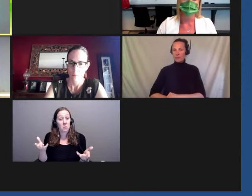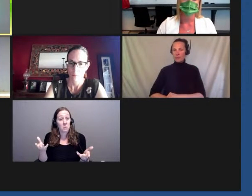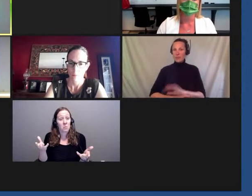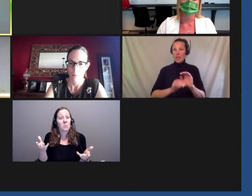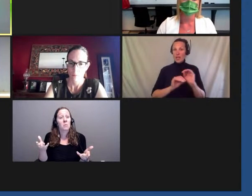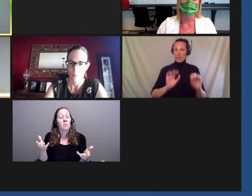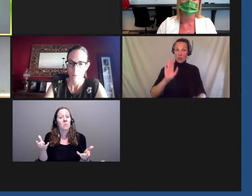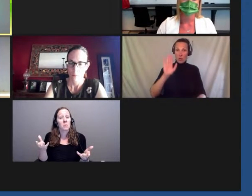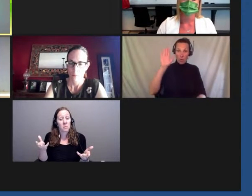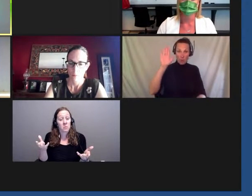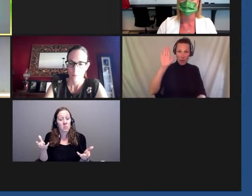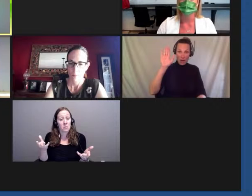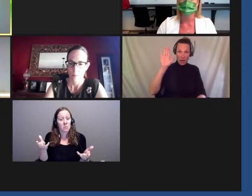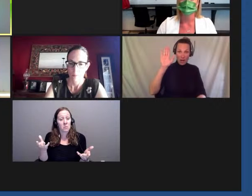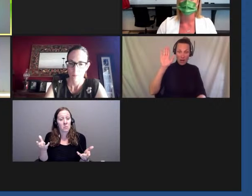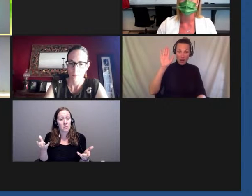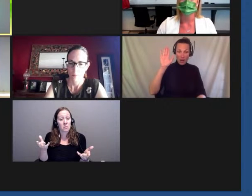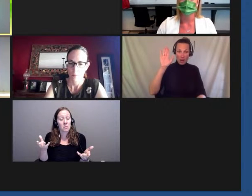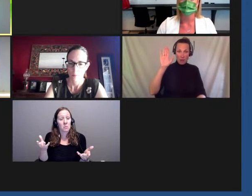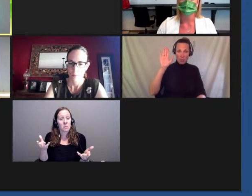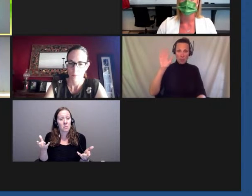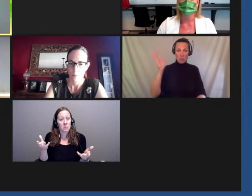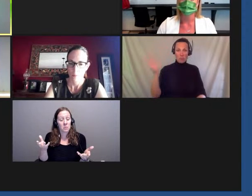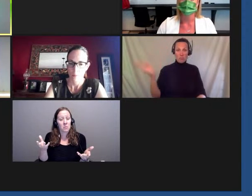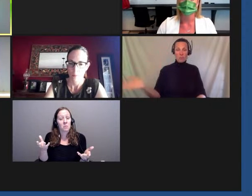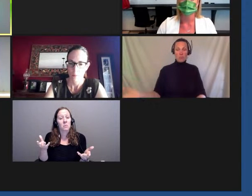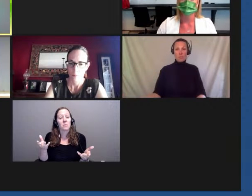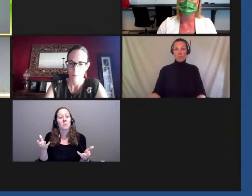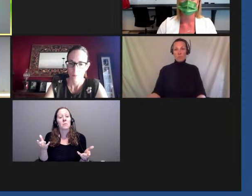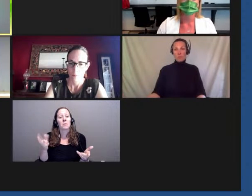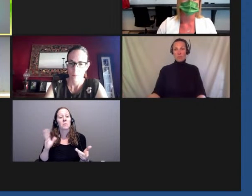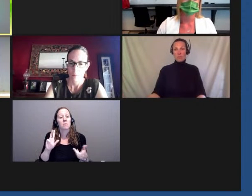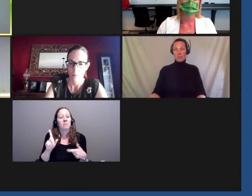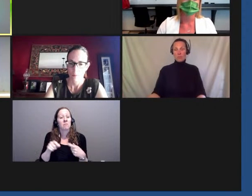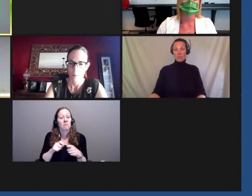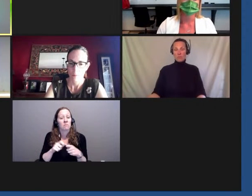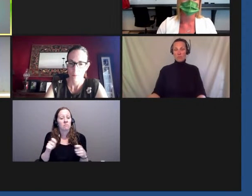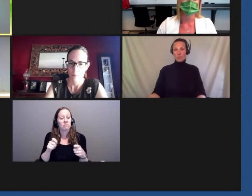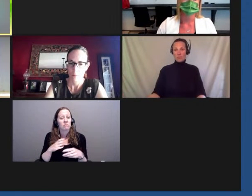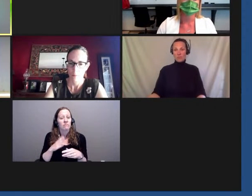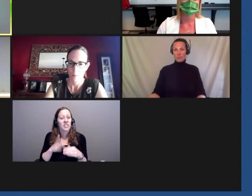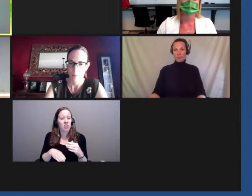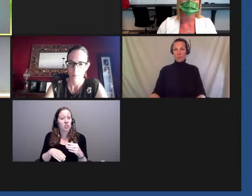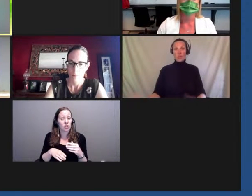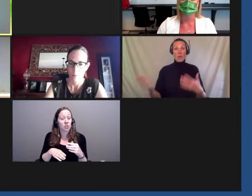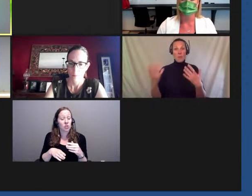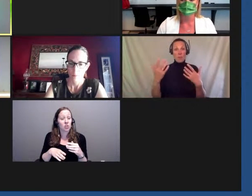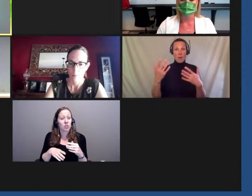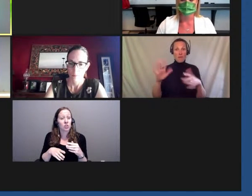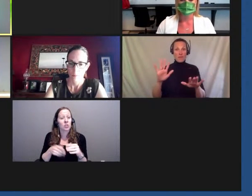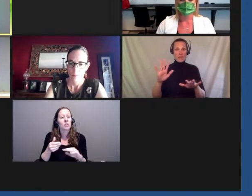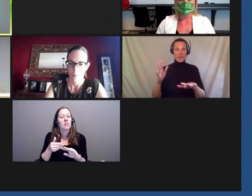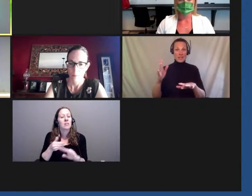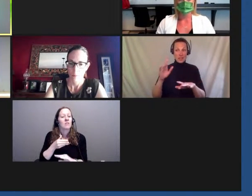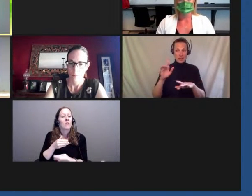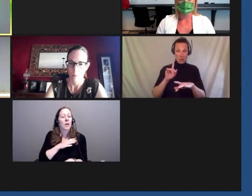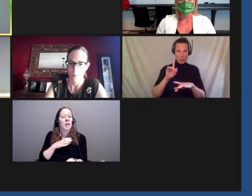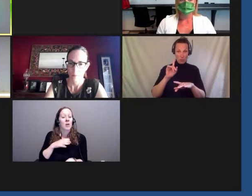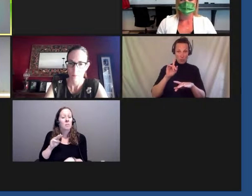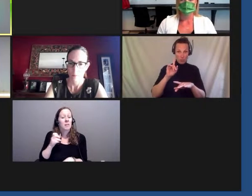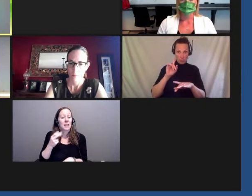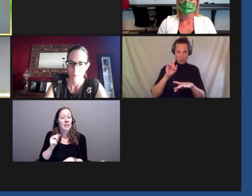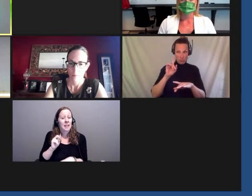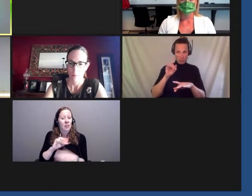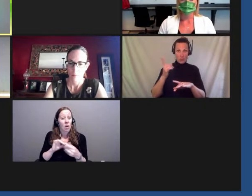given that, I'm happy to wrap up. So as I mentioned just before Councillor Meehan spoke, this will come